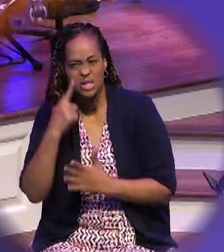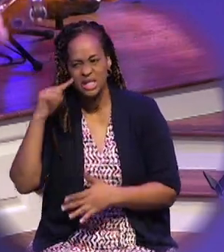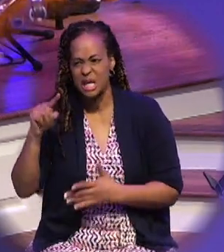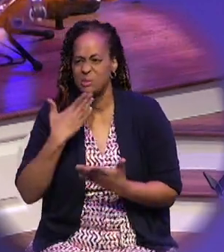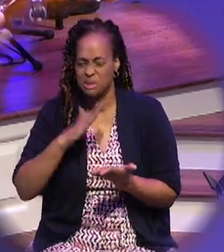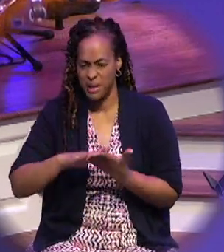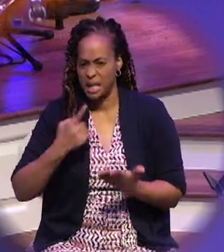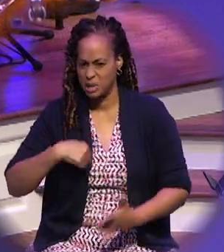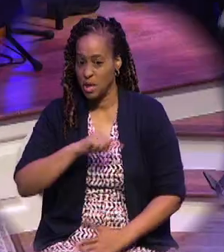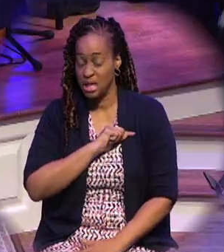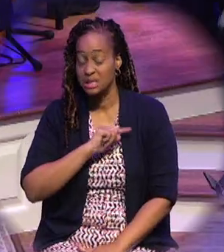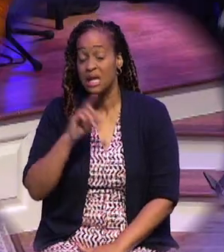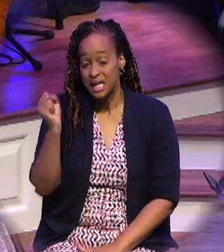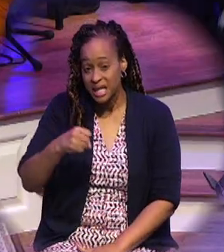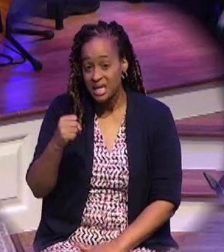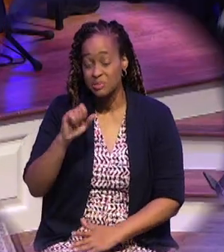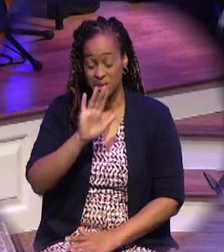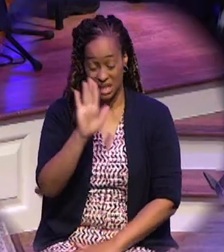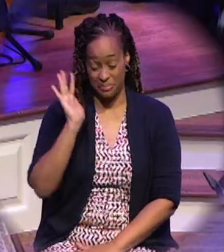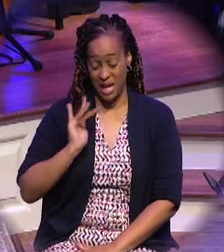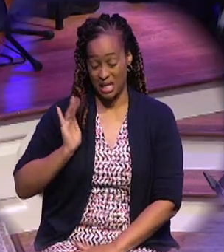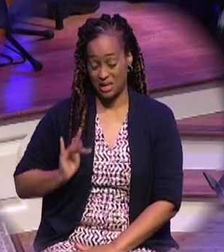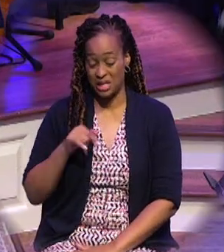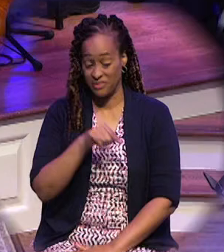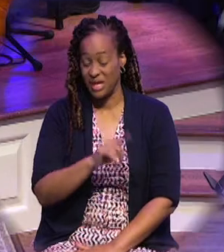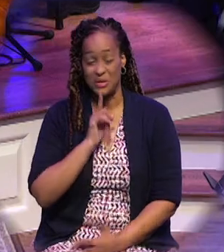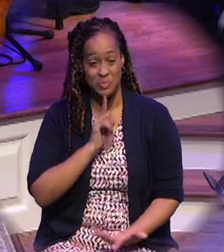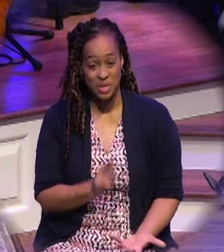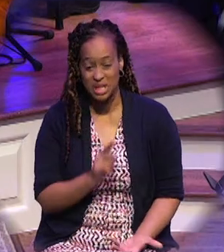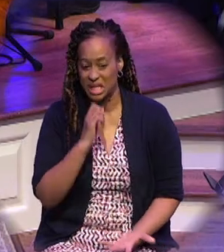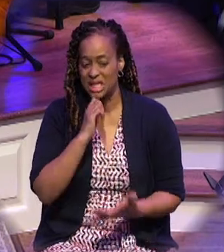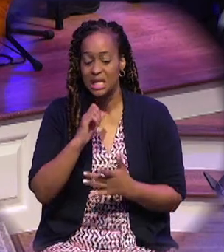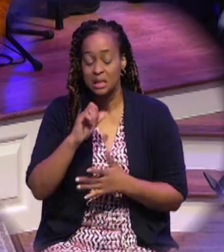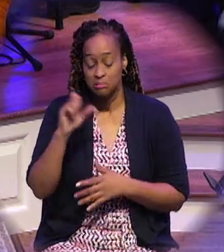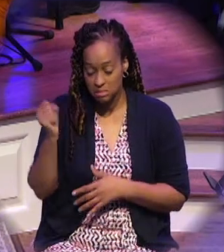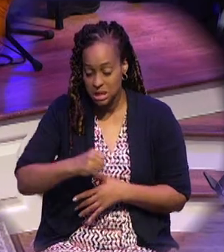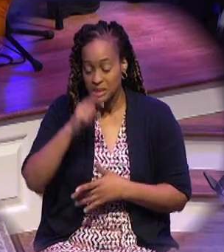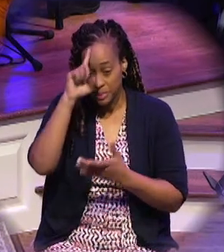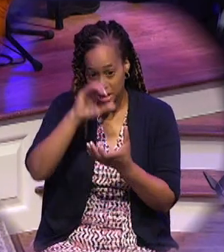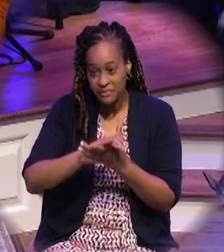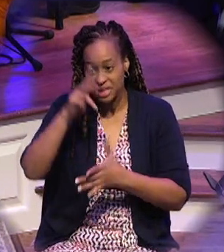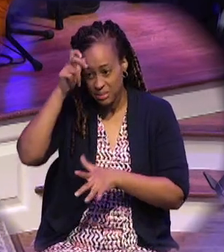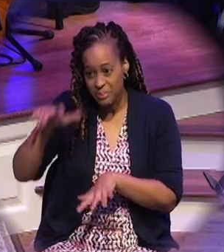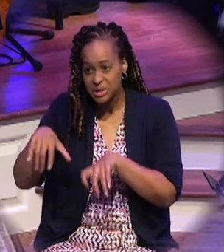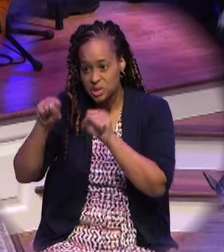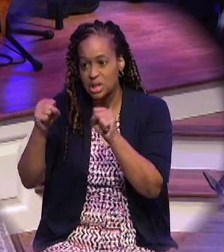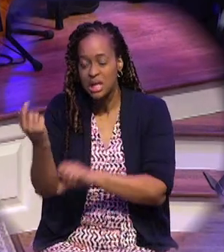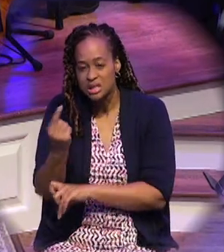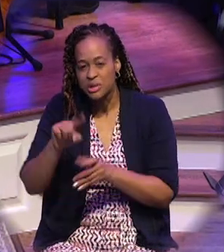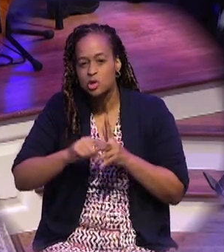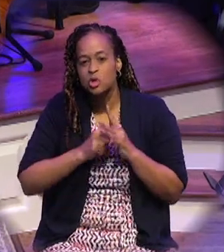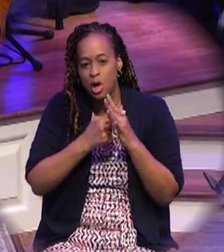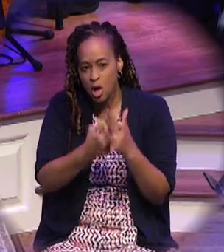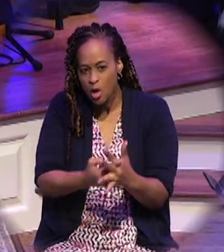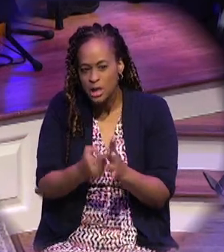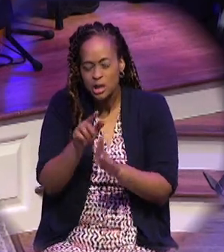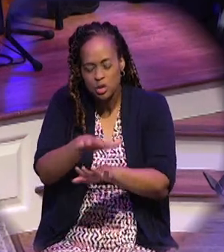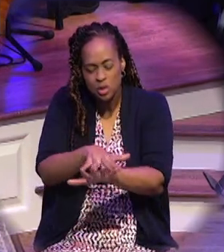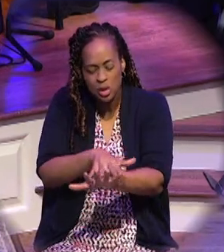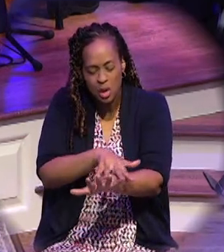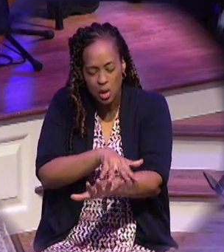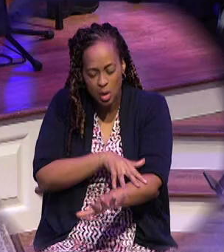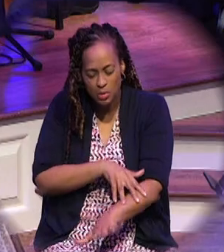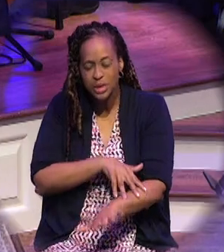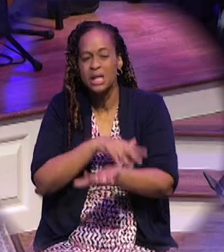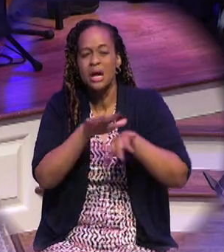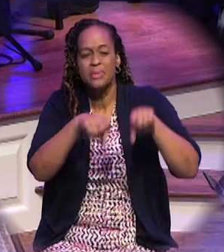us, and it was. But in their world, they really believed that demon possession was something that started off slow. You could be